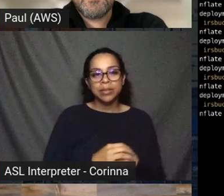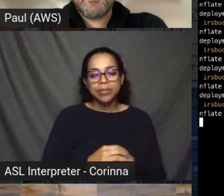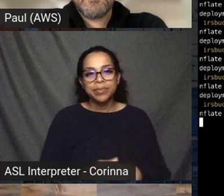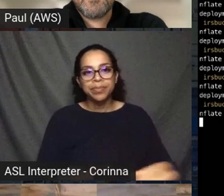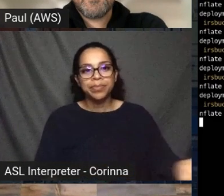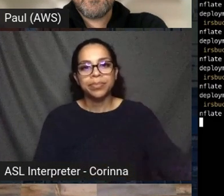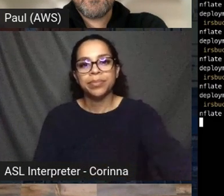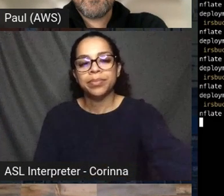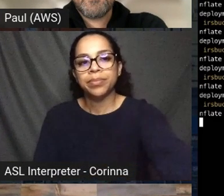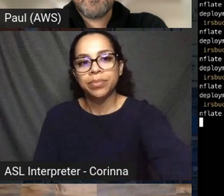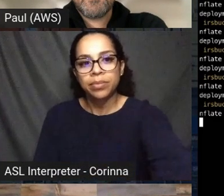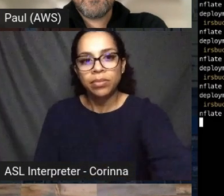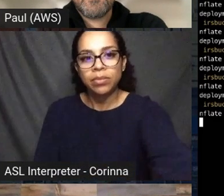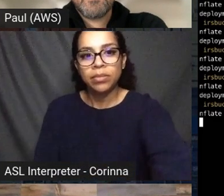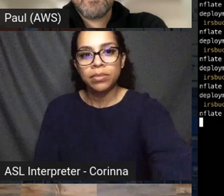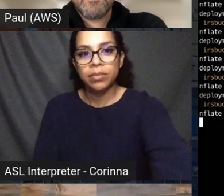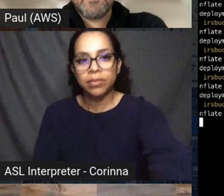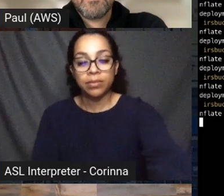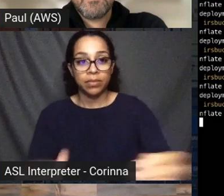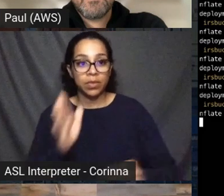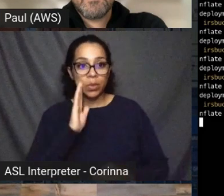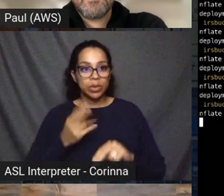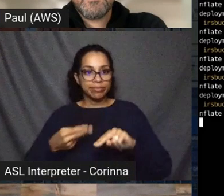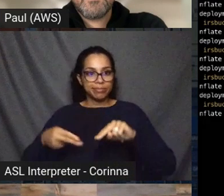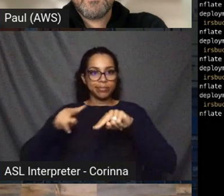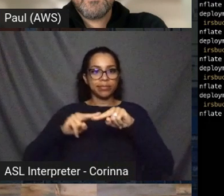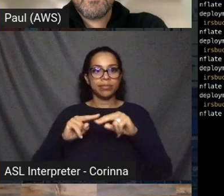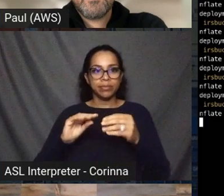up to a number of 14